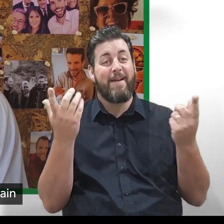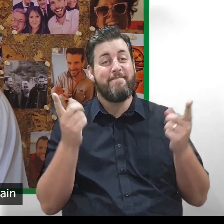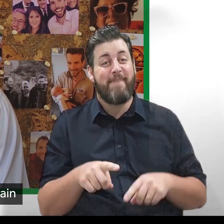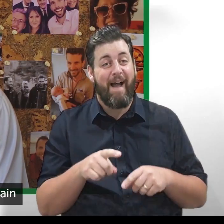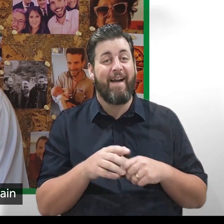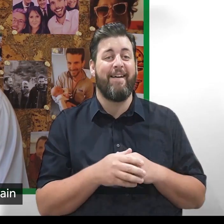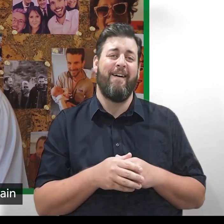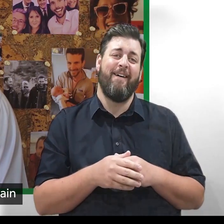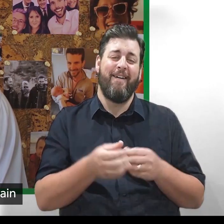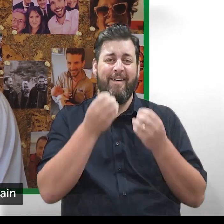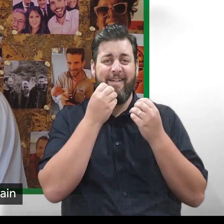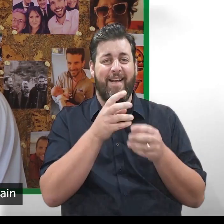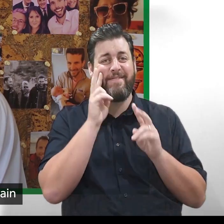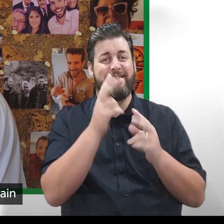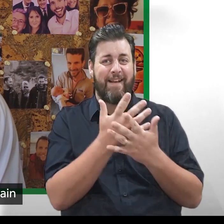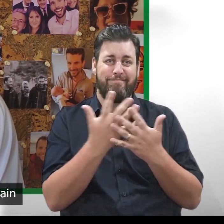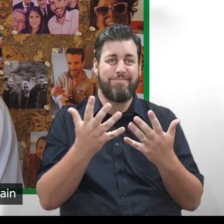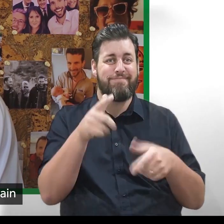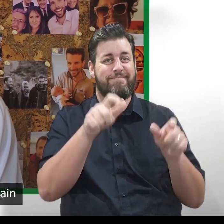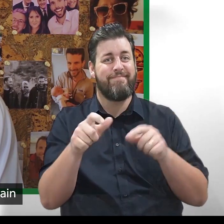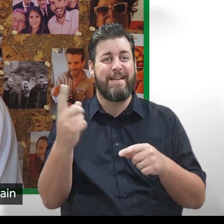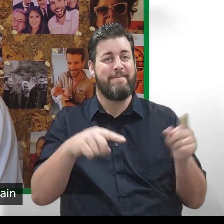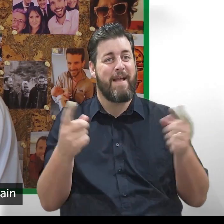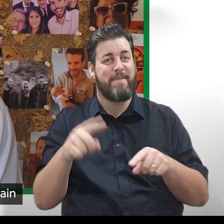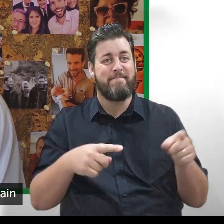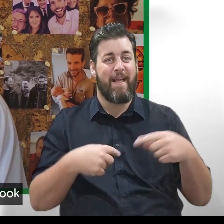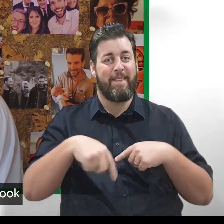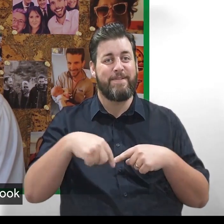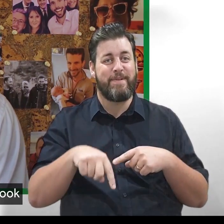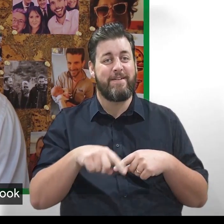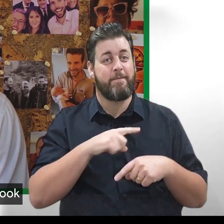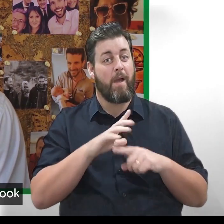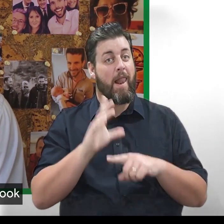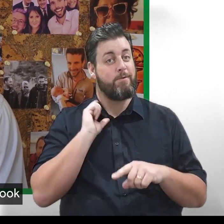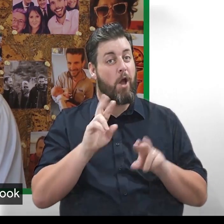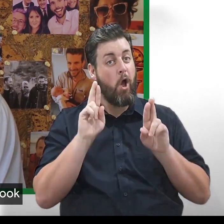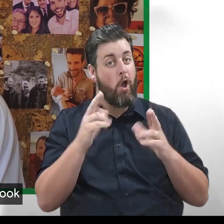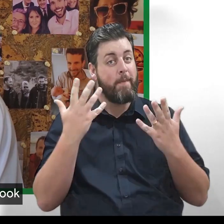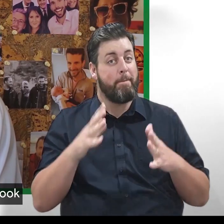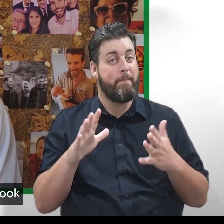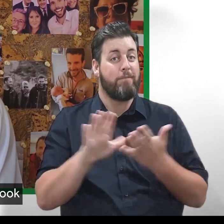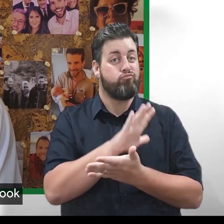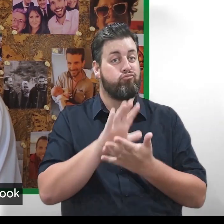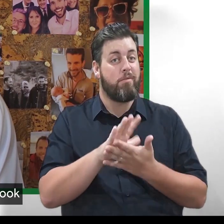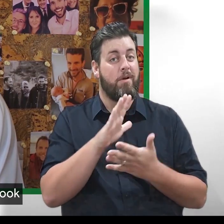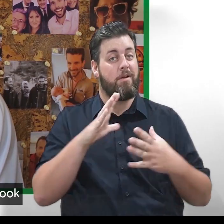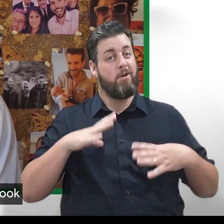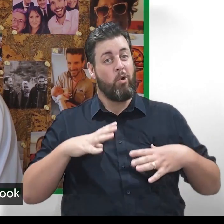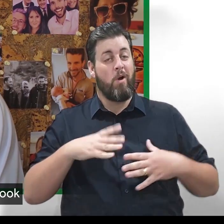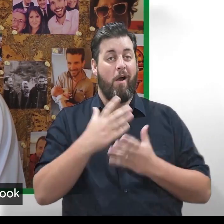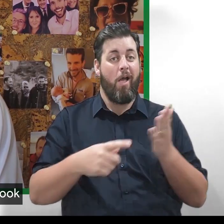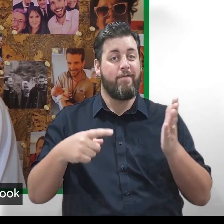Welcome back everybody. It's great to see so many of you join us again after what I hope was a fun and restful half